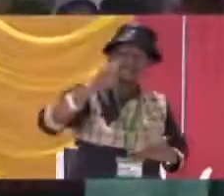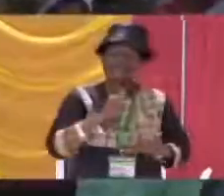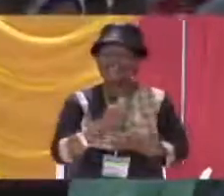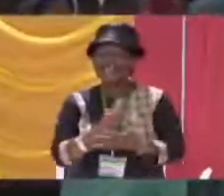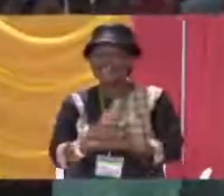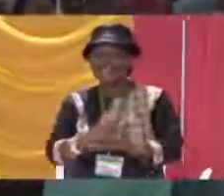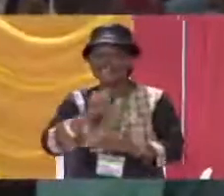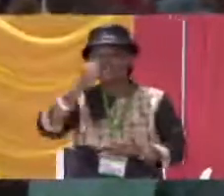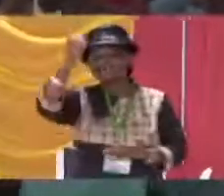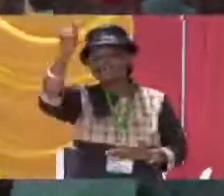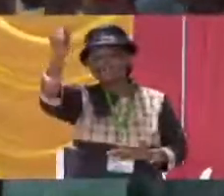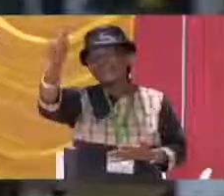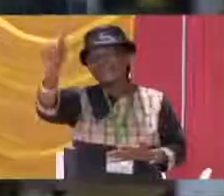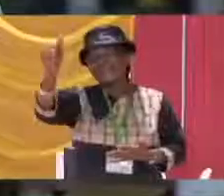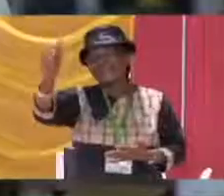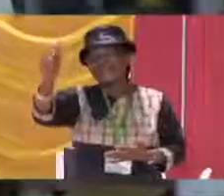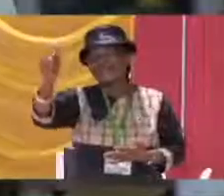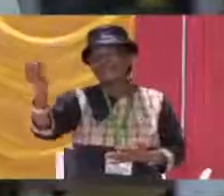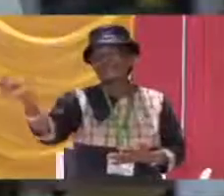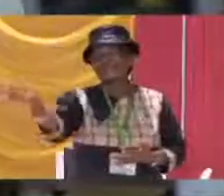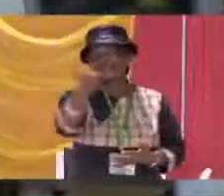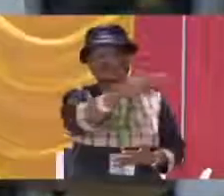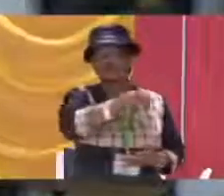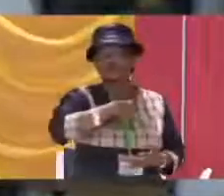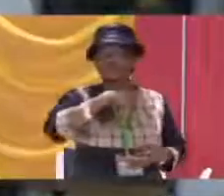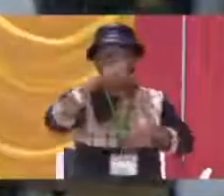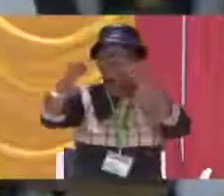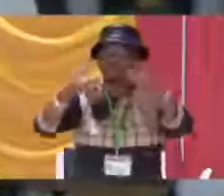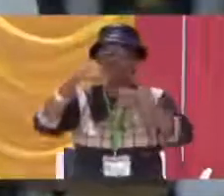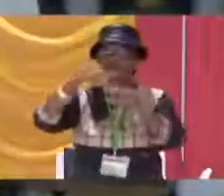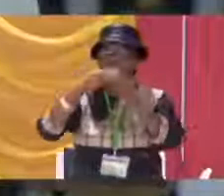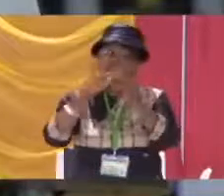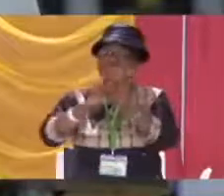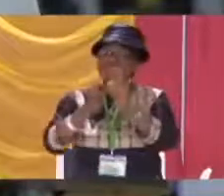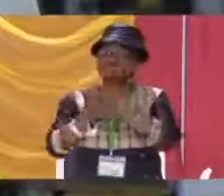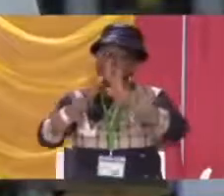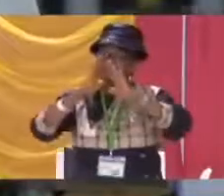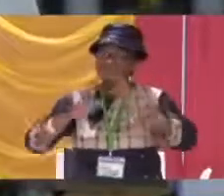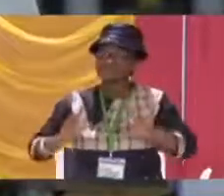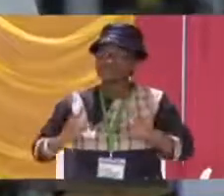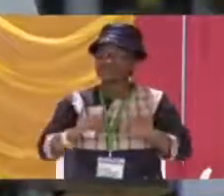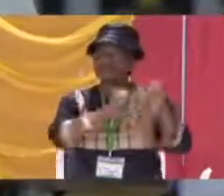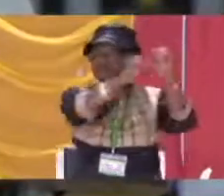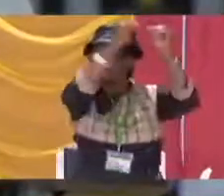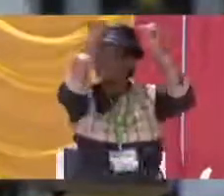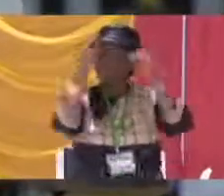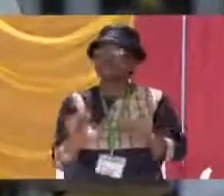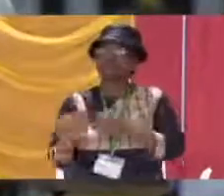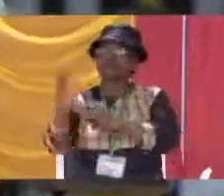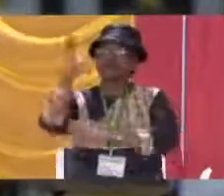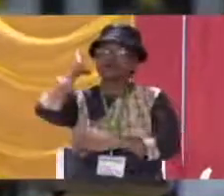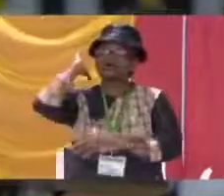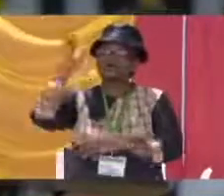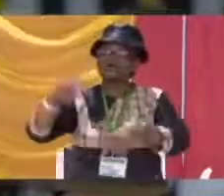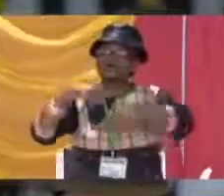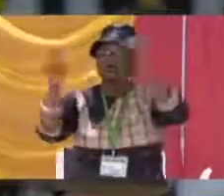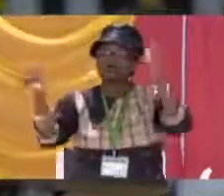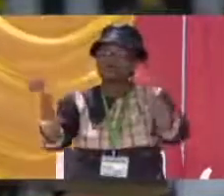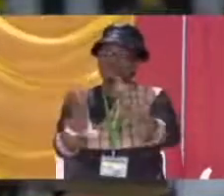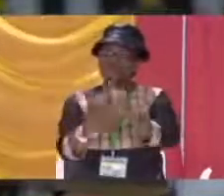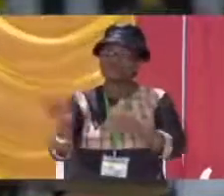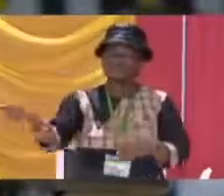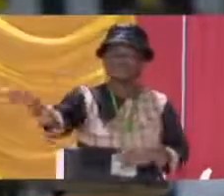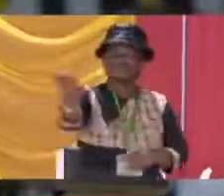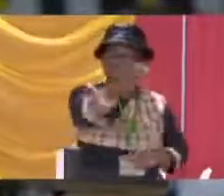Amen. You go in peace, and the Almighty God will go with you. We see